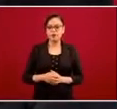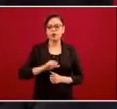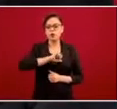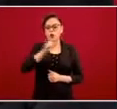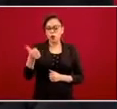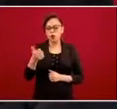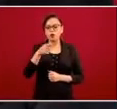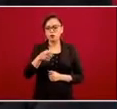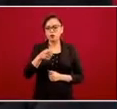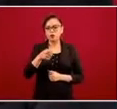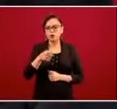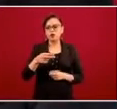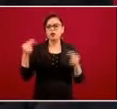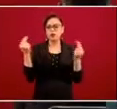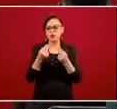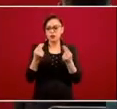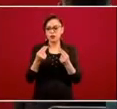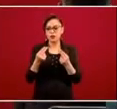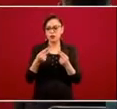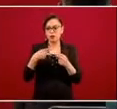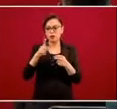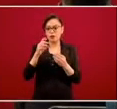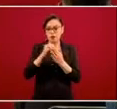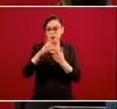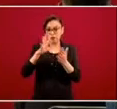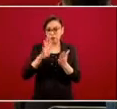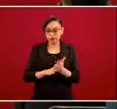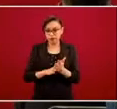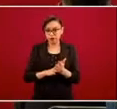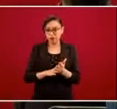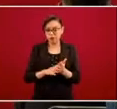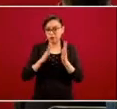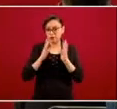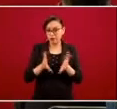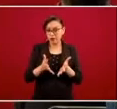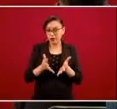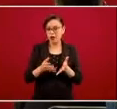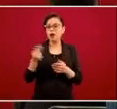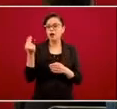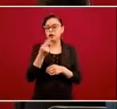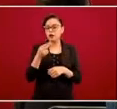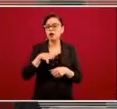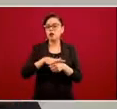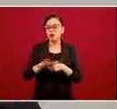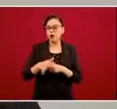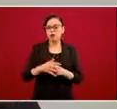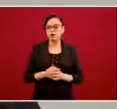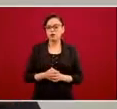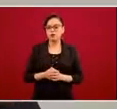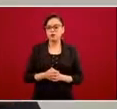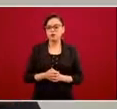ensuring of well-being, but also there are some certain principles that are not